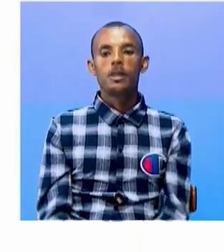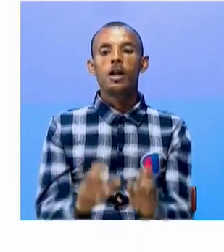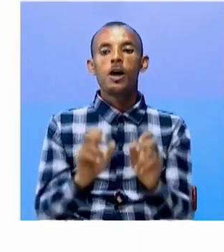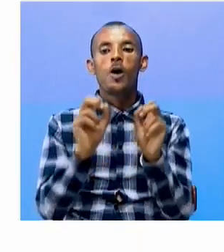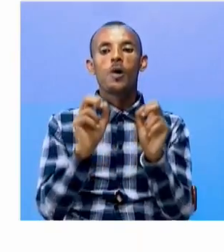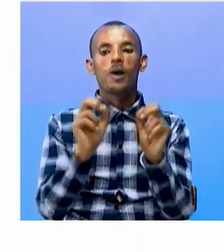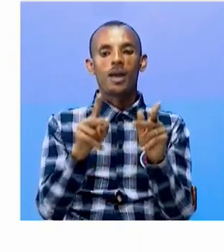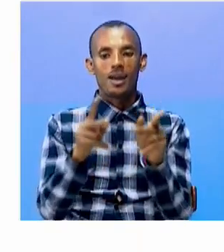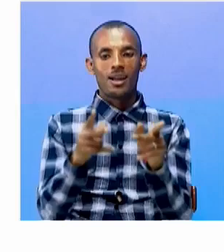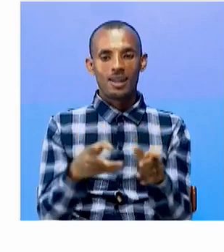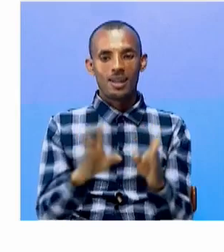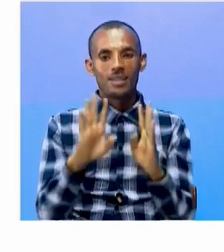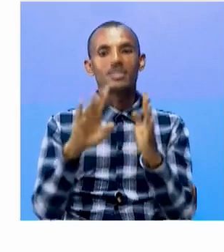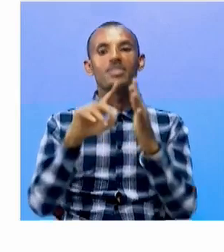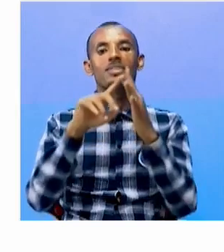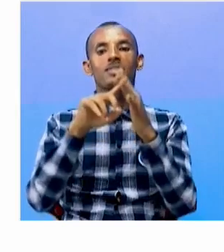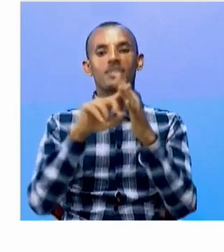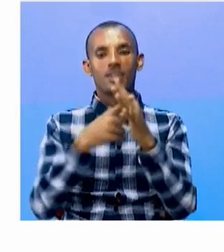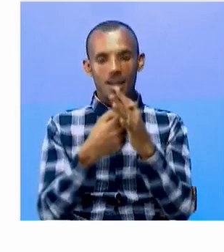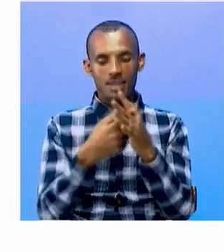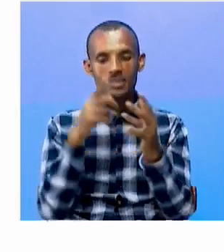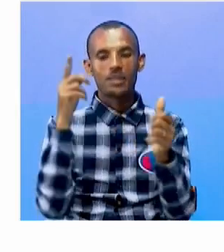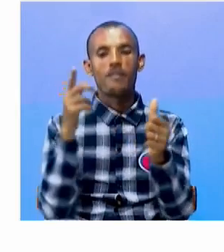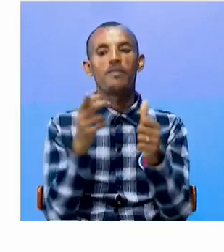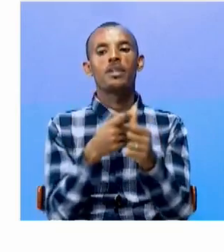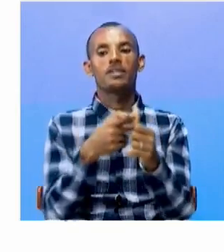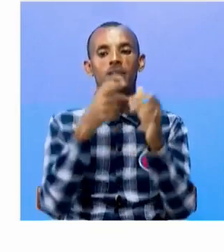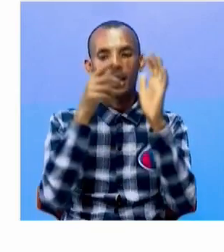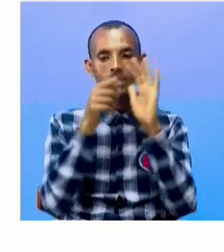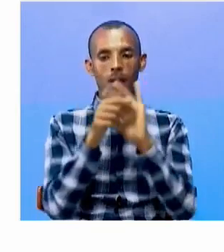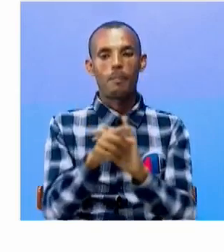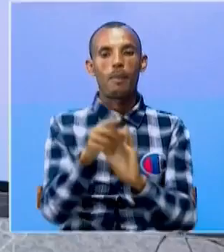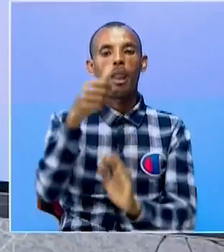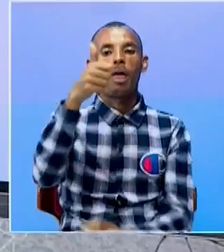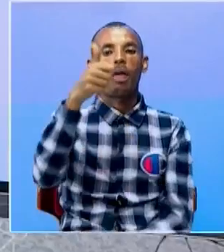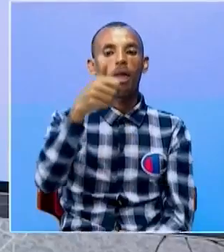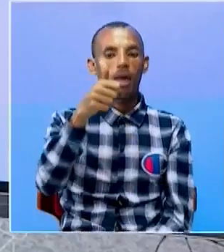Okay, let's try this first example. A,